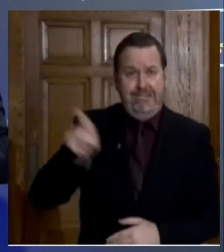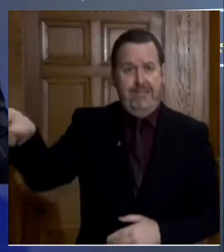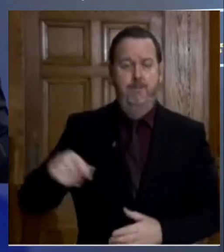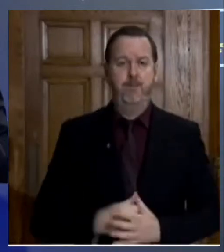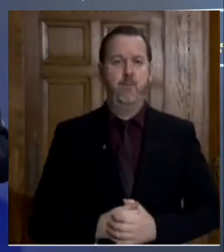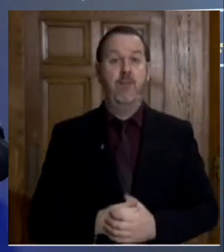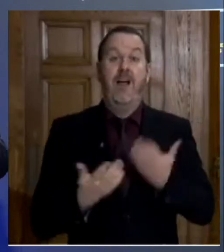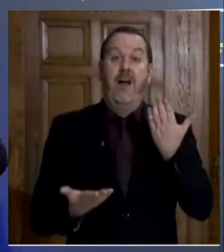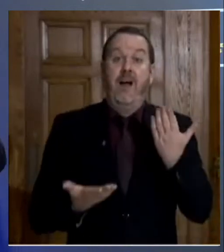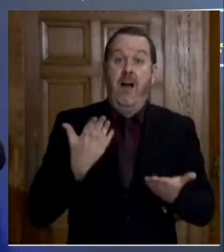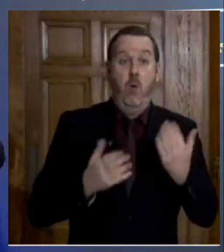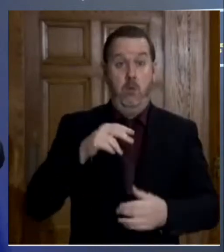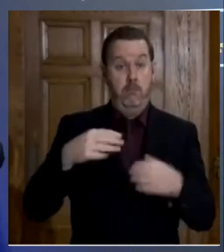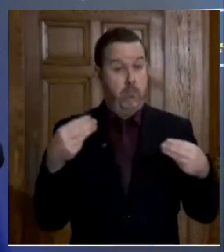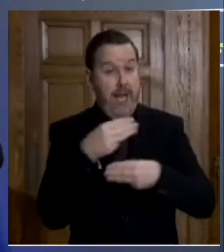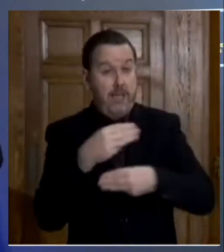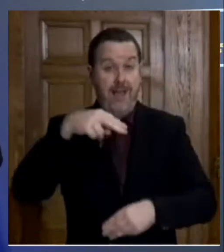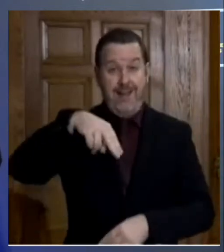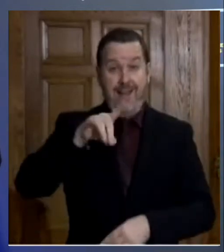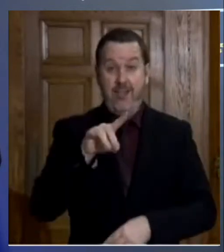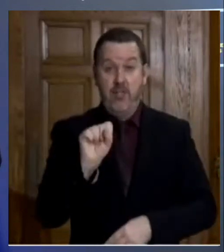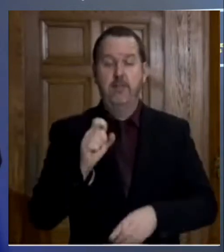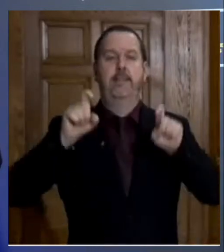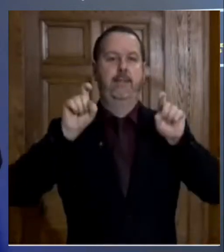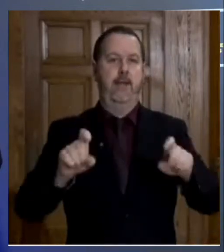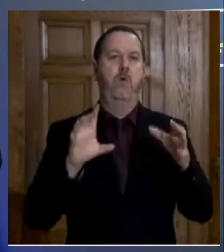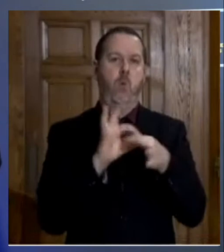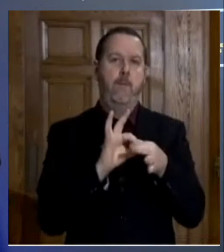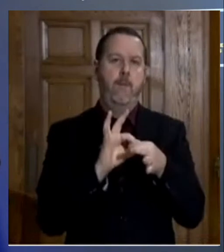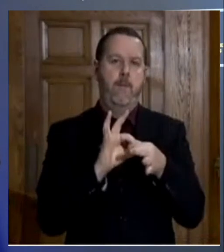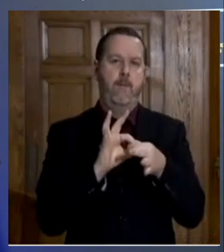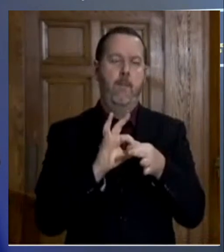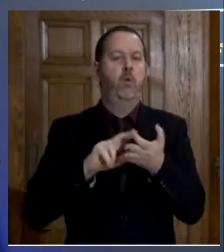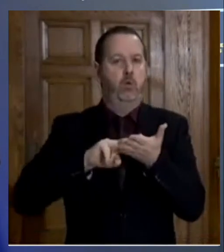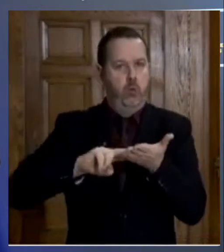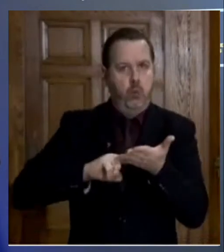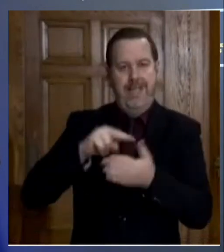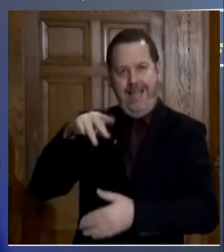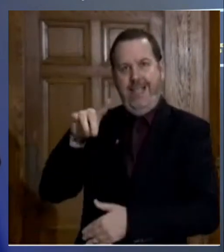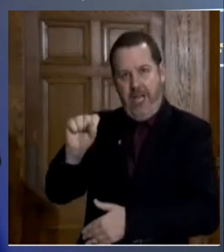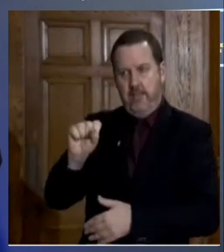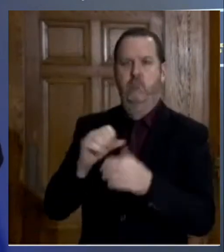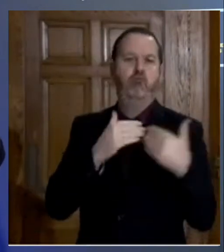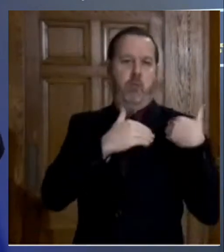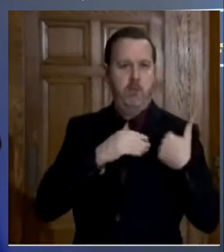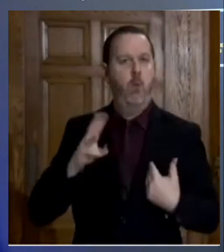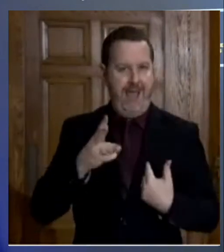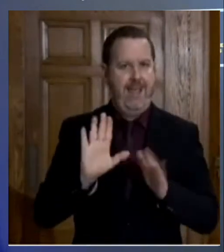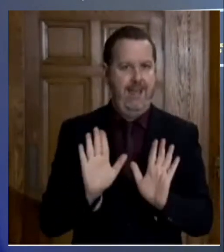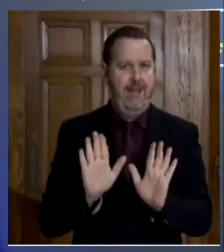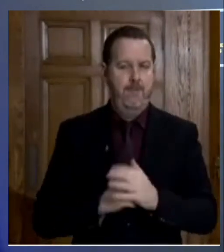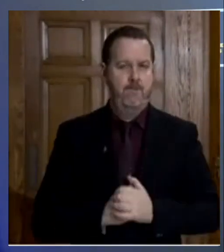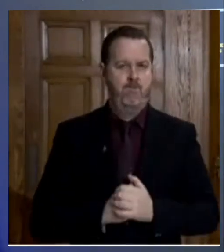staff within it is to stay at home and use its precious resources responsibly. In response to the